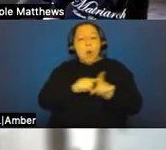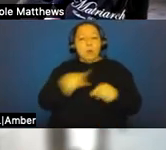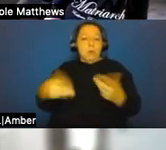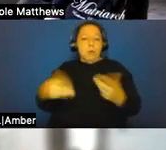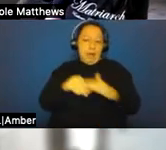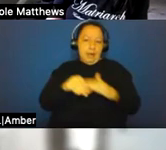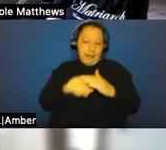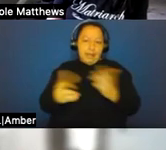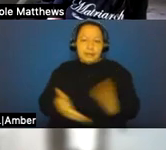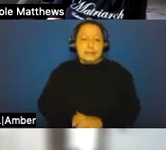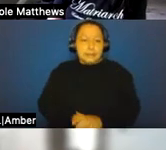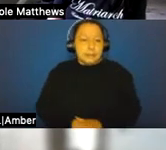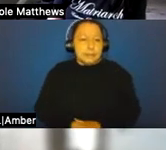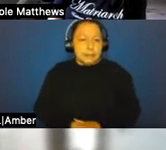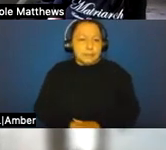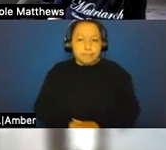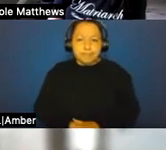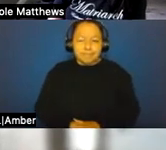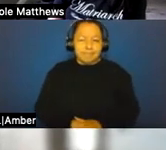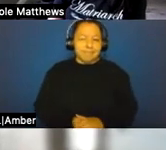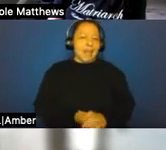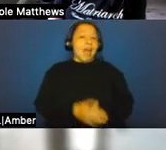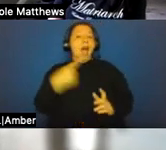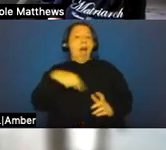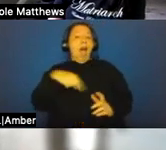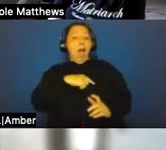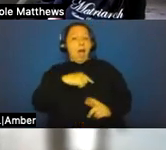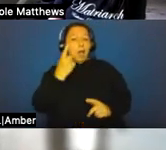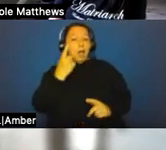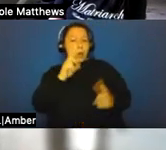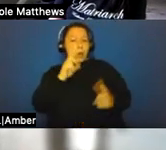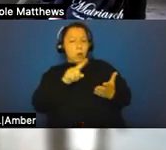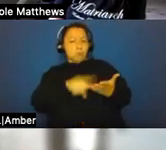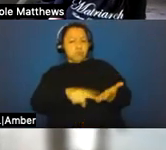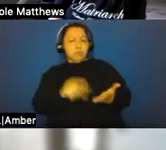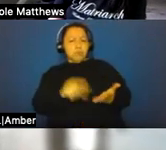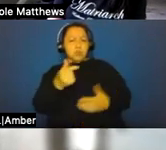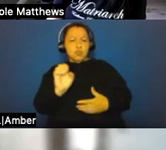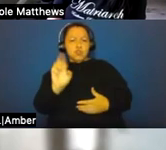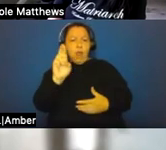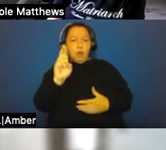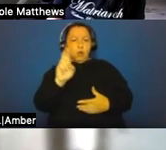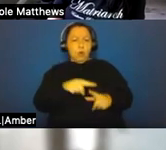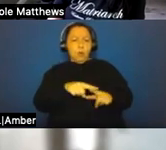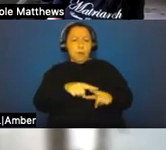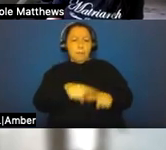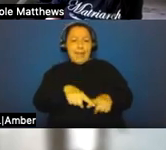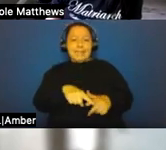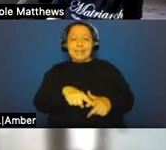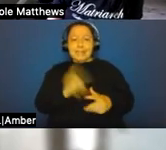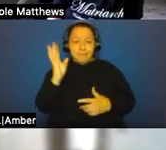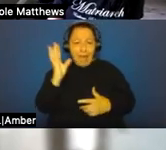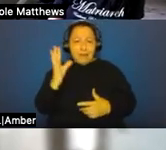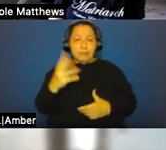All right, and when we look at gender-based violence and the intersections with sexism, you know, statistically,